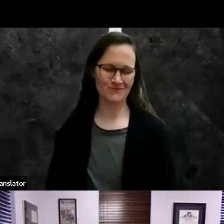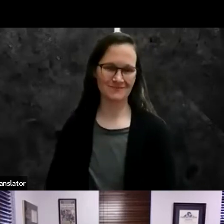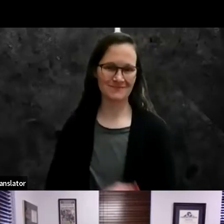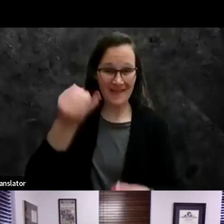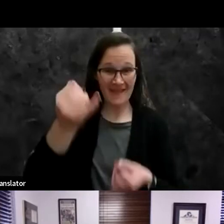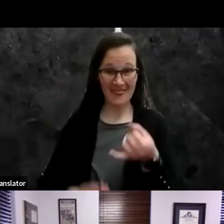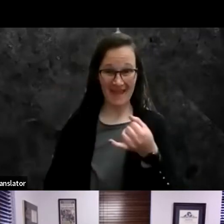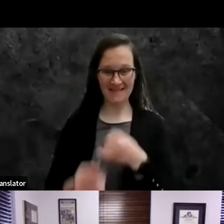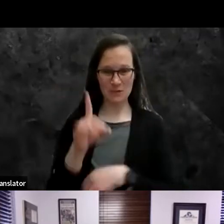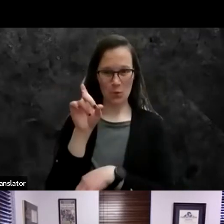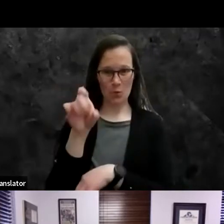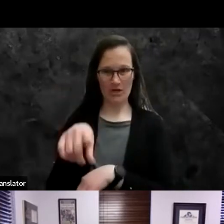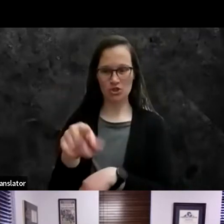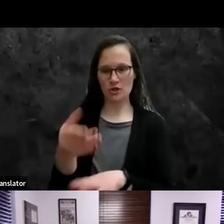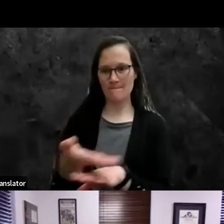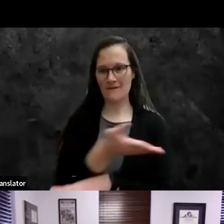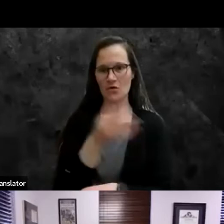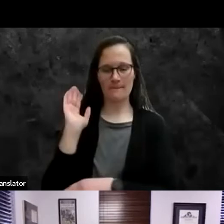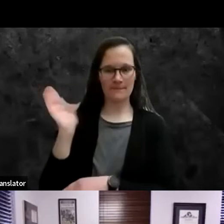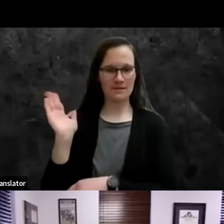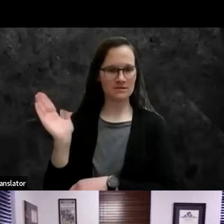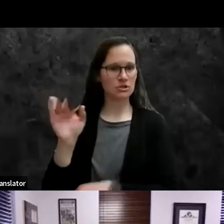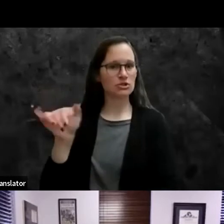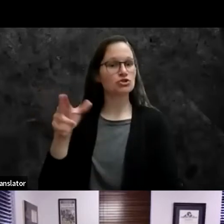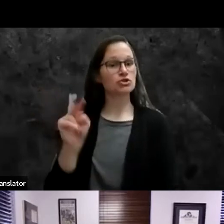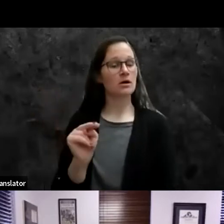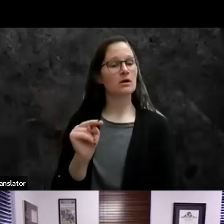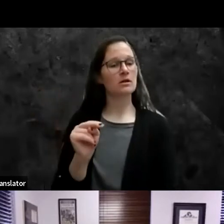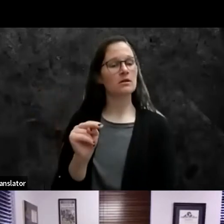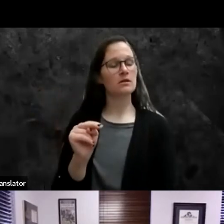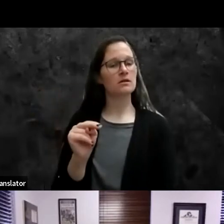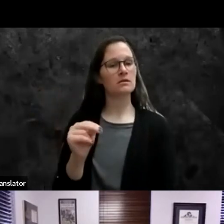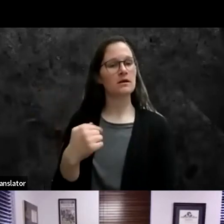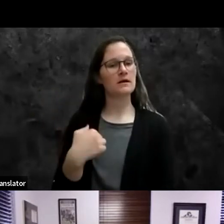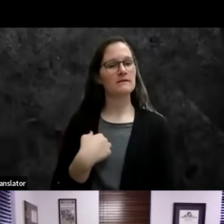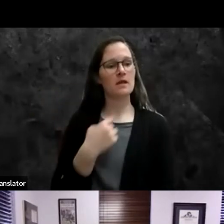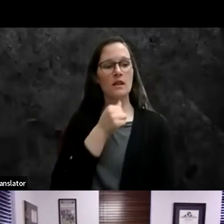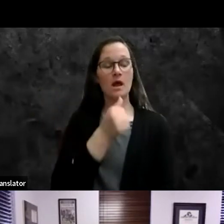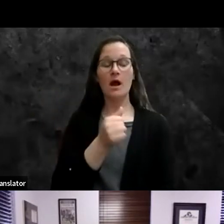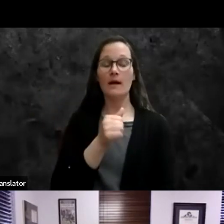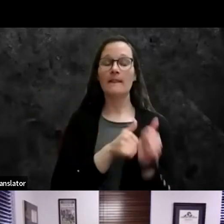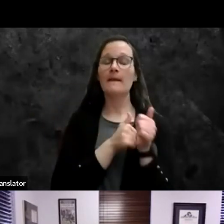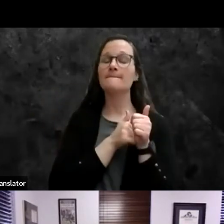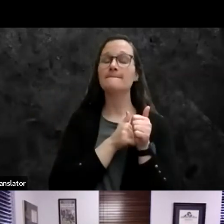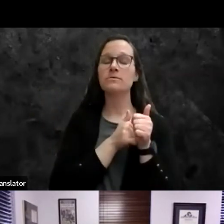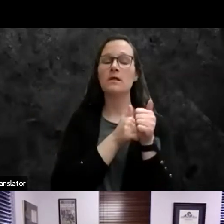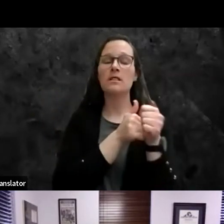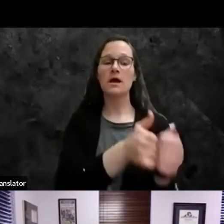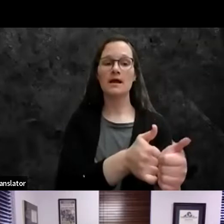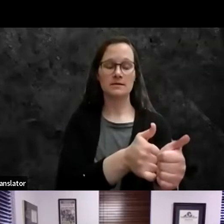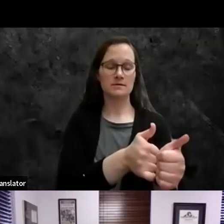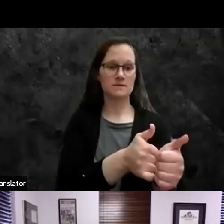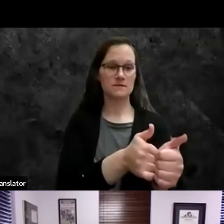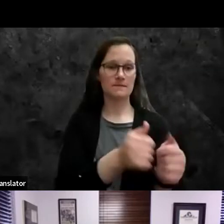one before we move on to our presentations to John. I received a non-compliance notification, but I have an exemption request currently